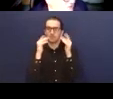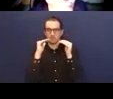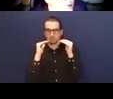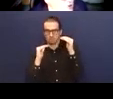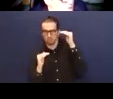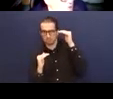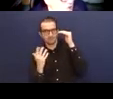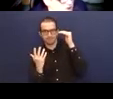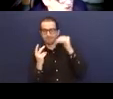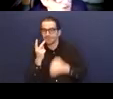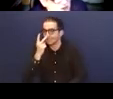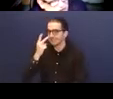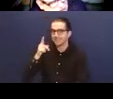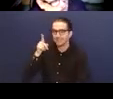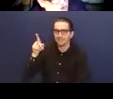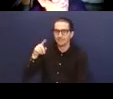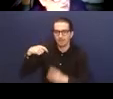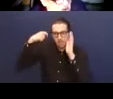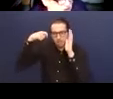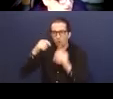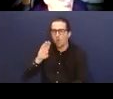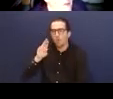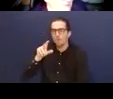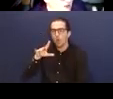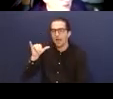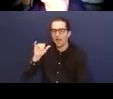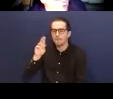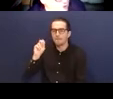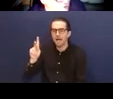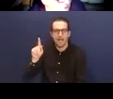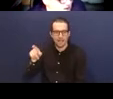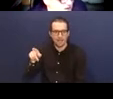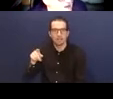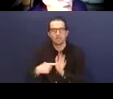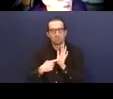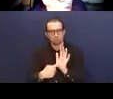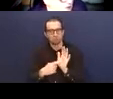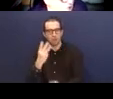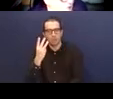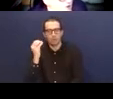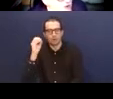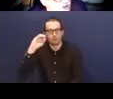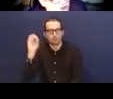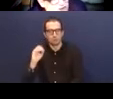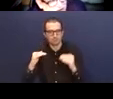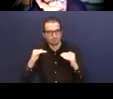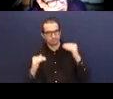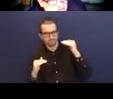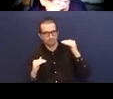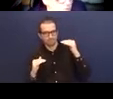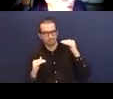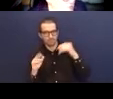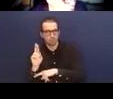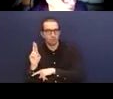is something that should be monitored and initiatives should be taken. So that's a very simple use of data, making sure that this